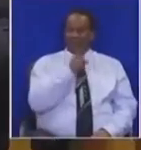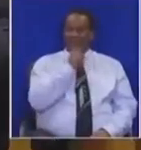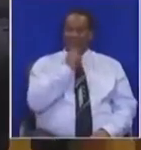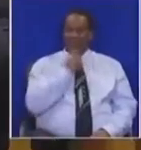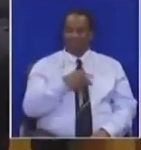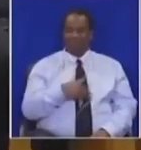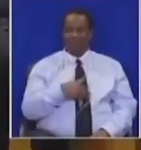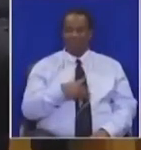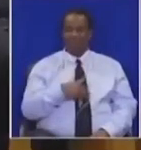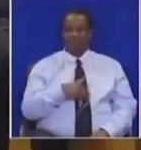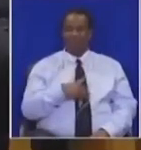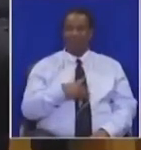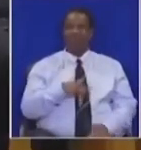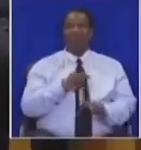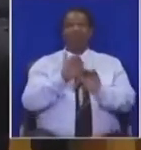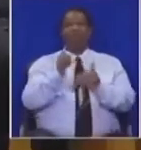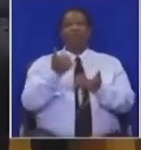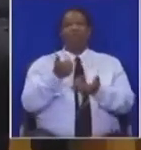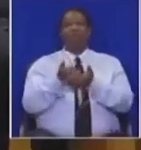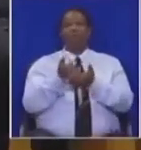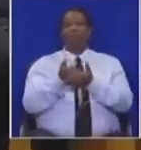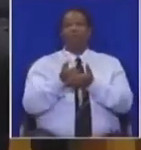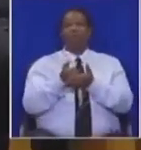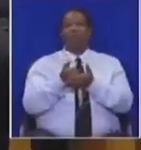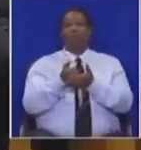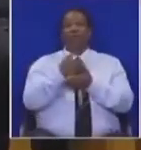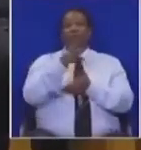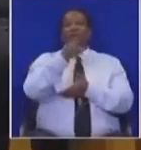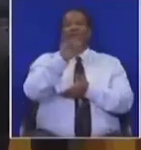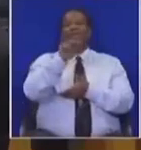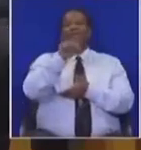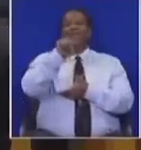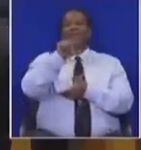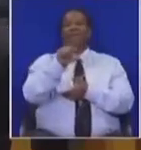Supporting the king, Kasisutu ring, how do we support the king?